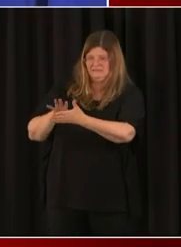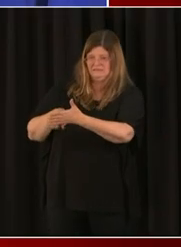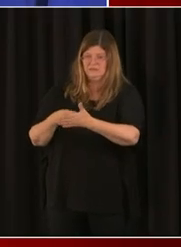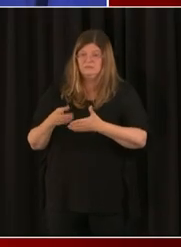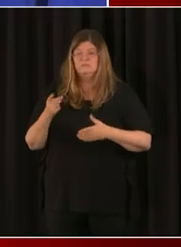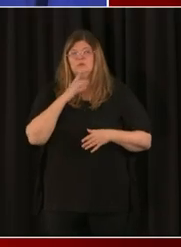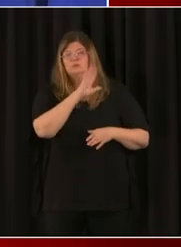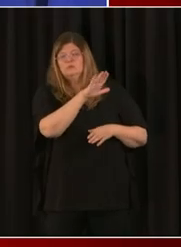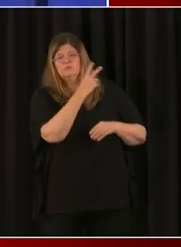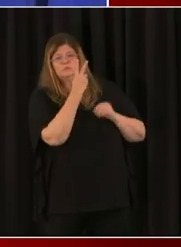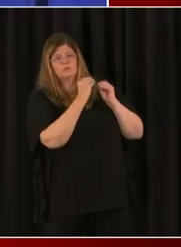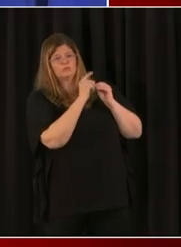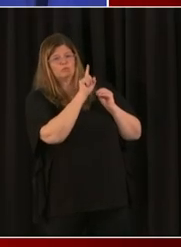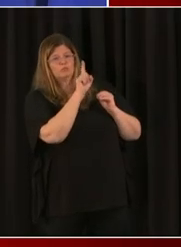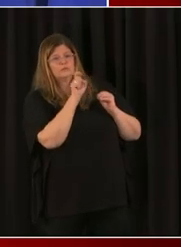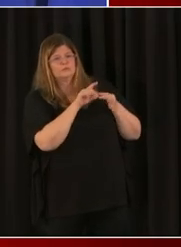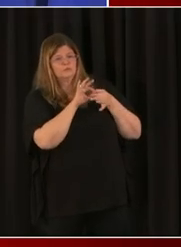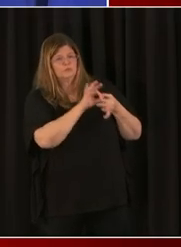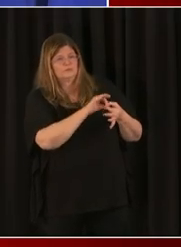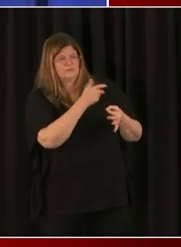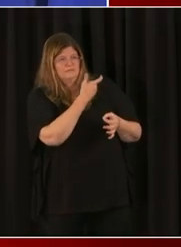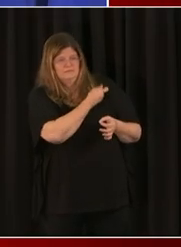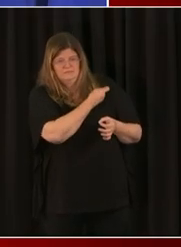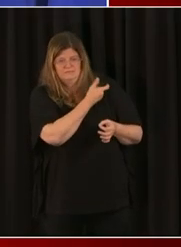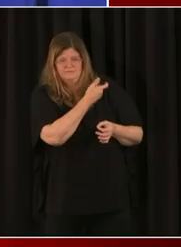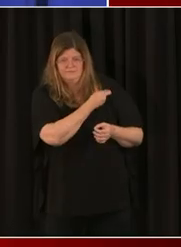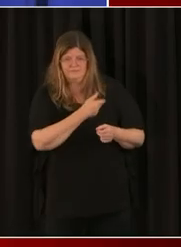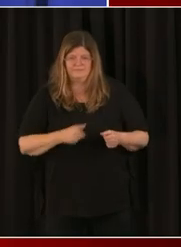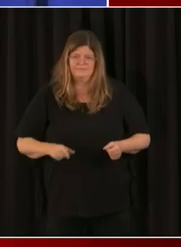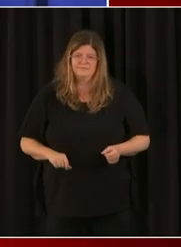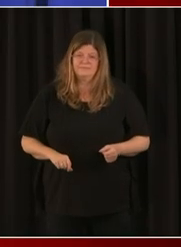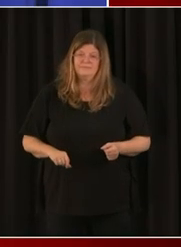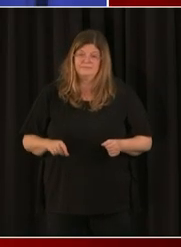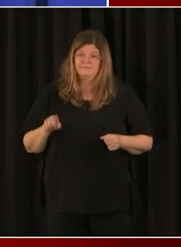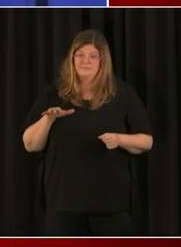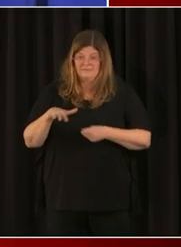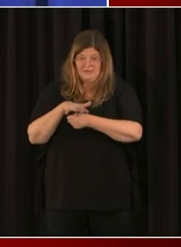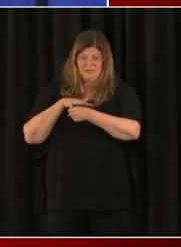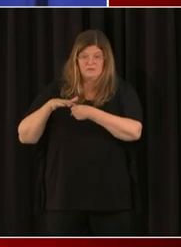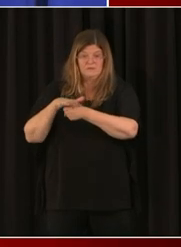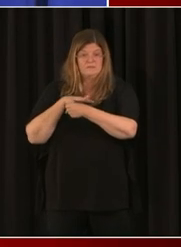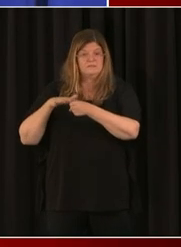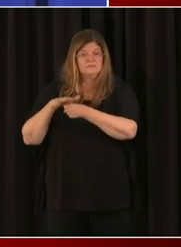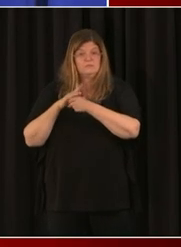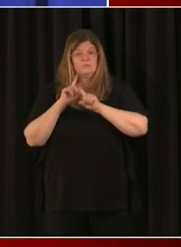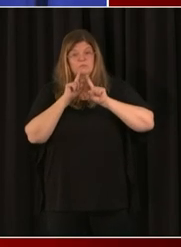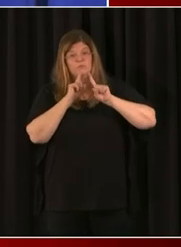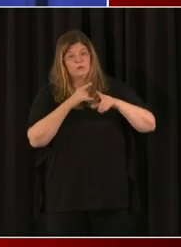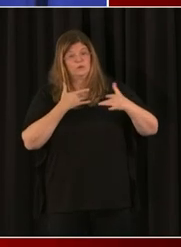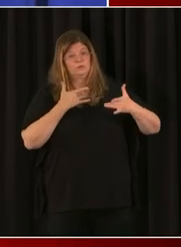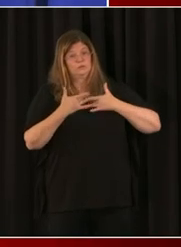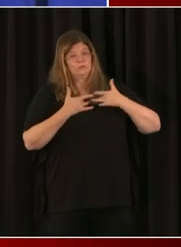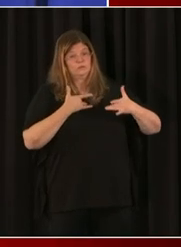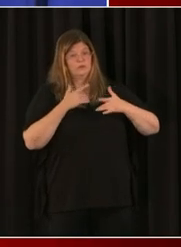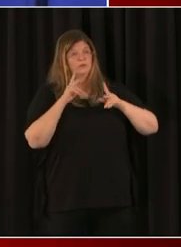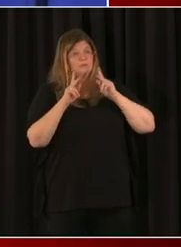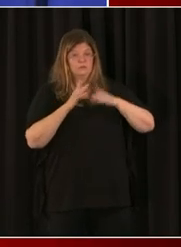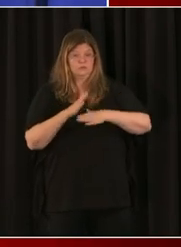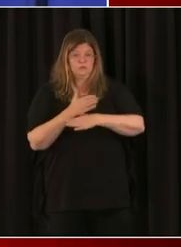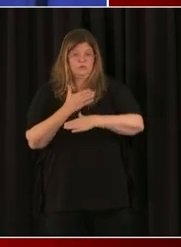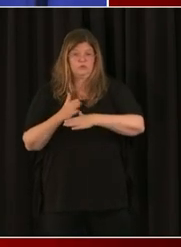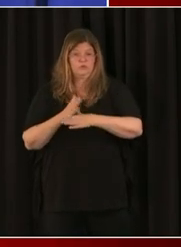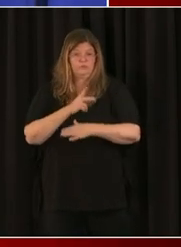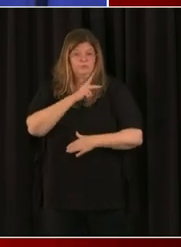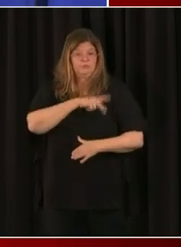Just 2 more on the vaccine conversation. Jurisdictions in our area have been reported concerns about people sharing personal